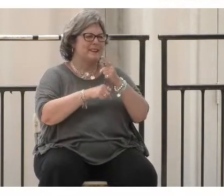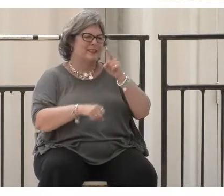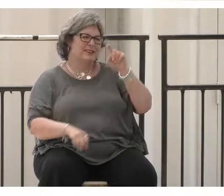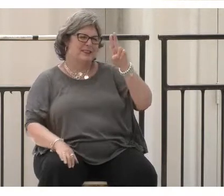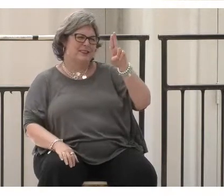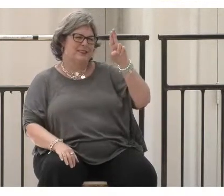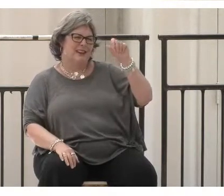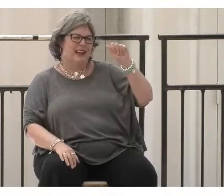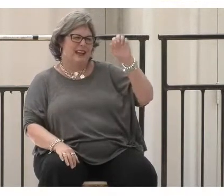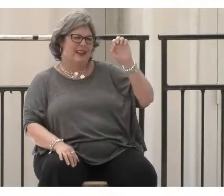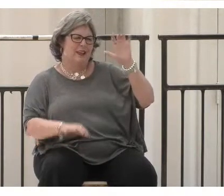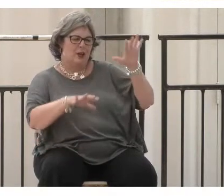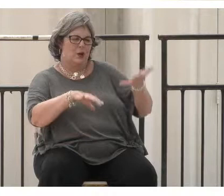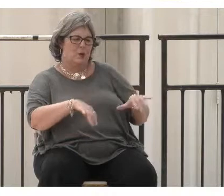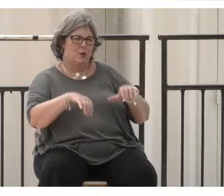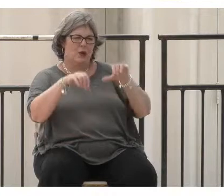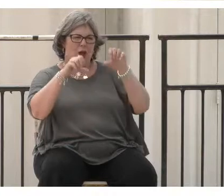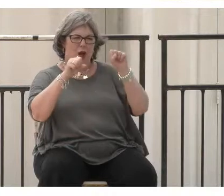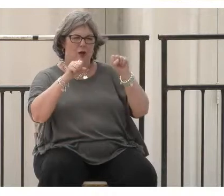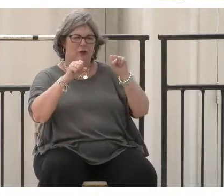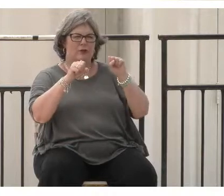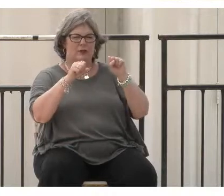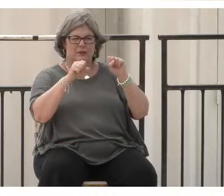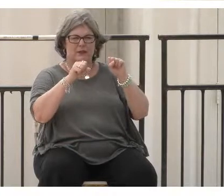Emirates is going to host UNFCCC